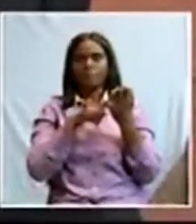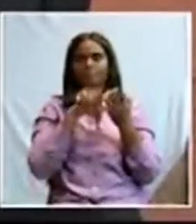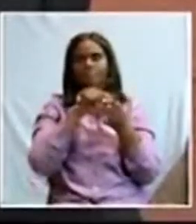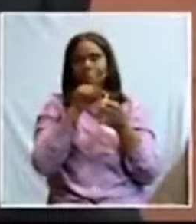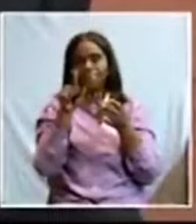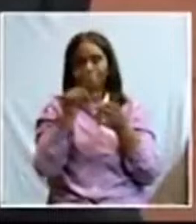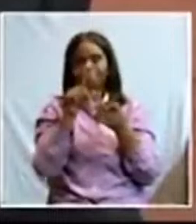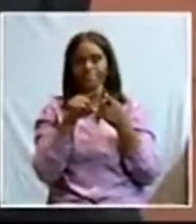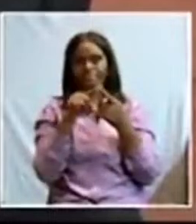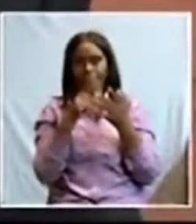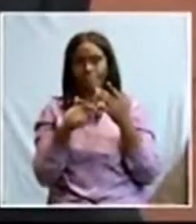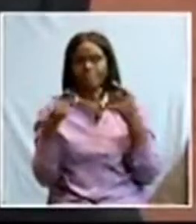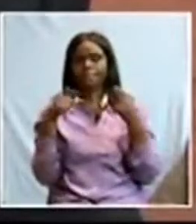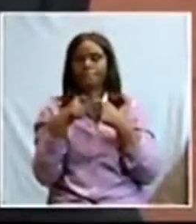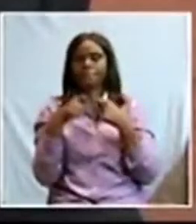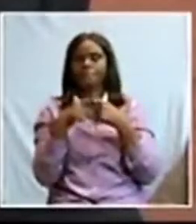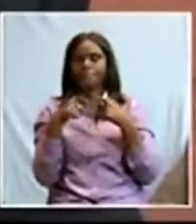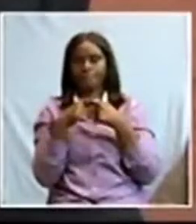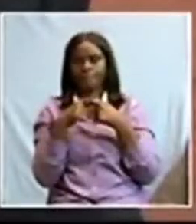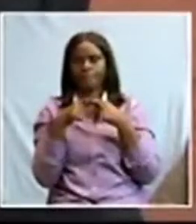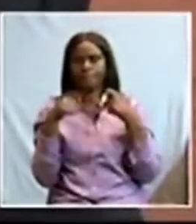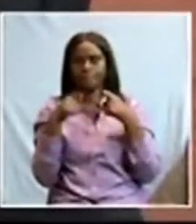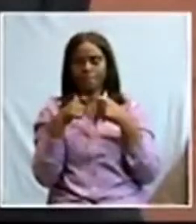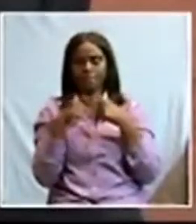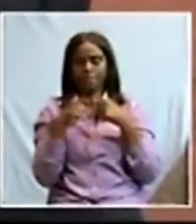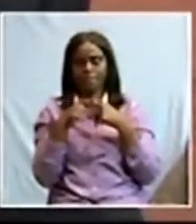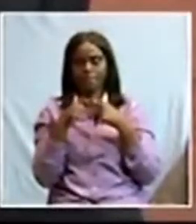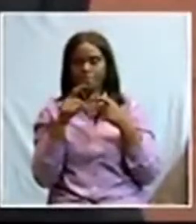to Zanaco to